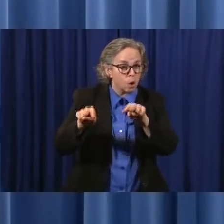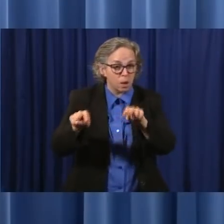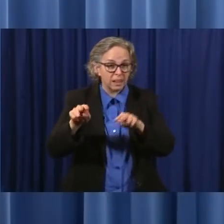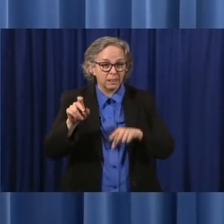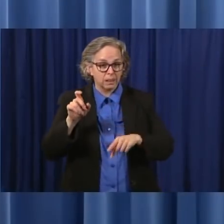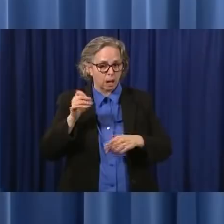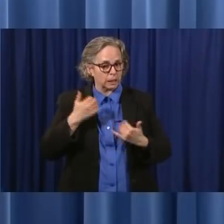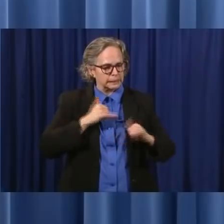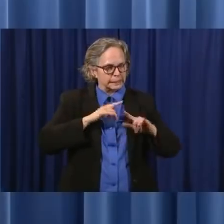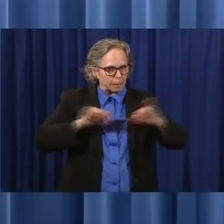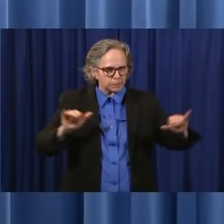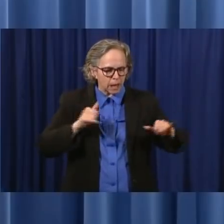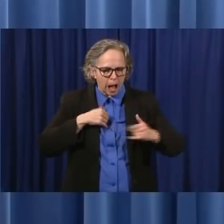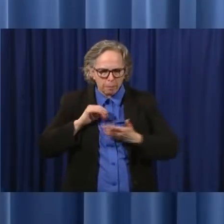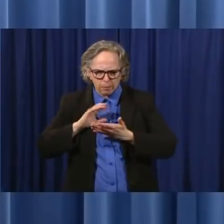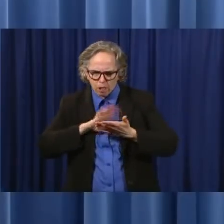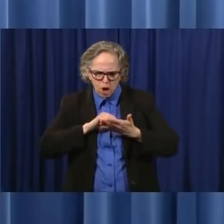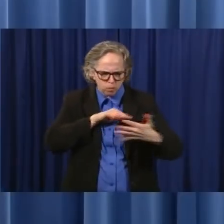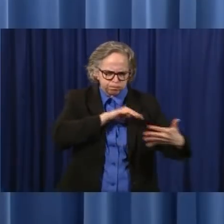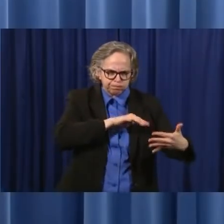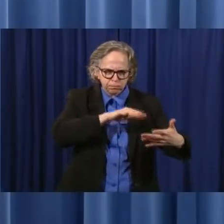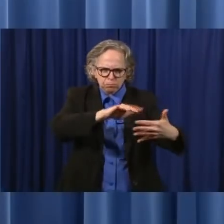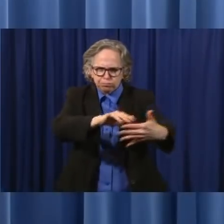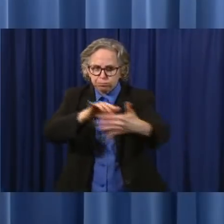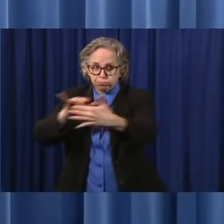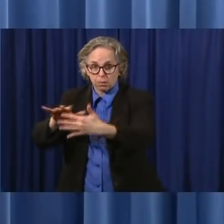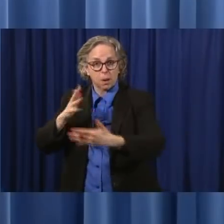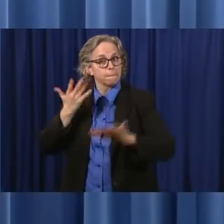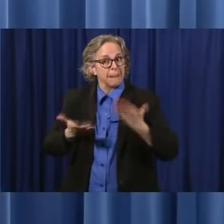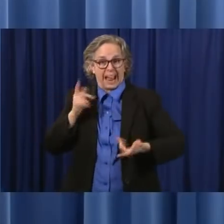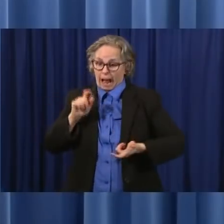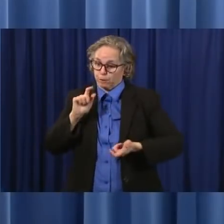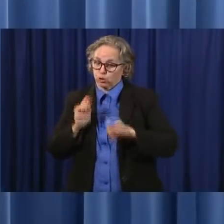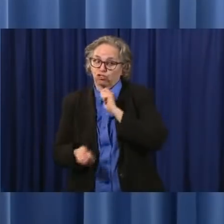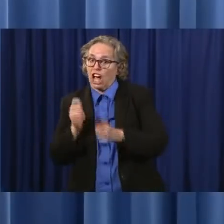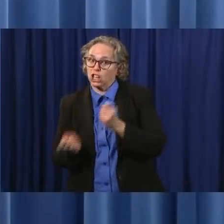forward. We may make changes as we go forward.